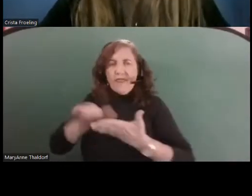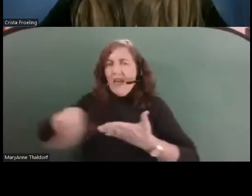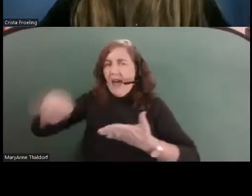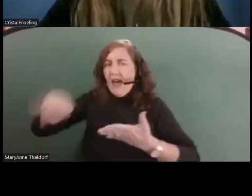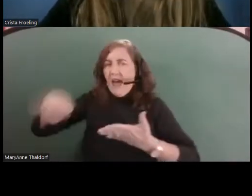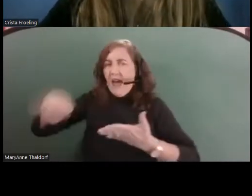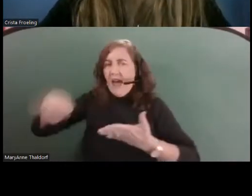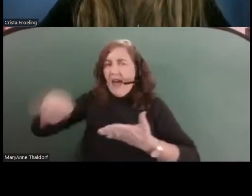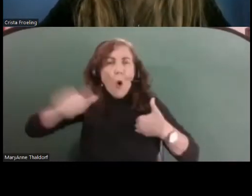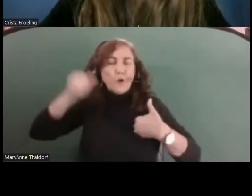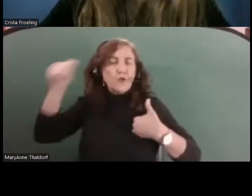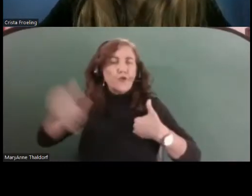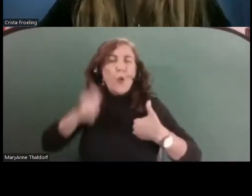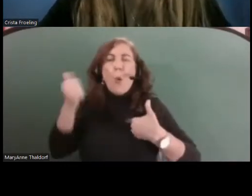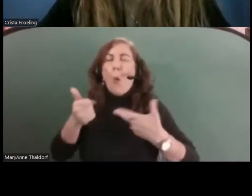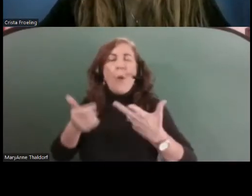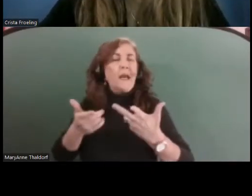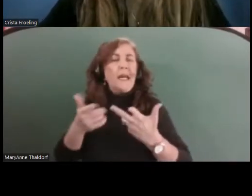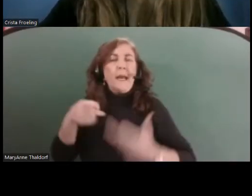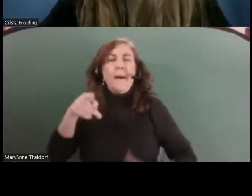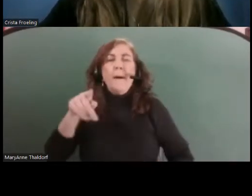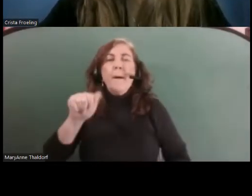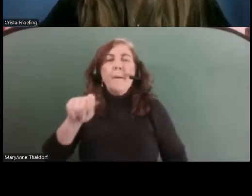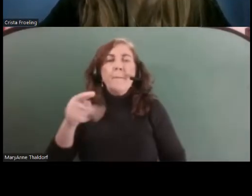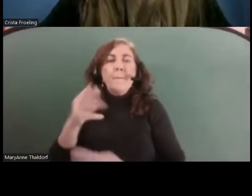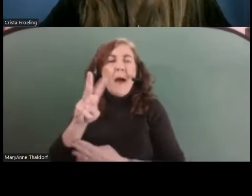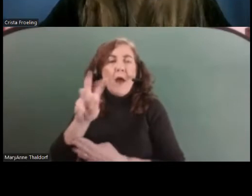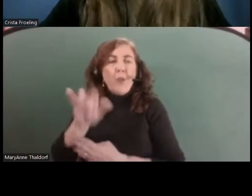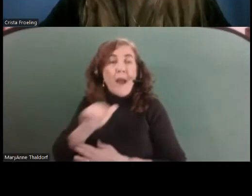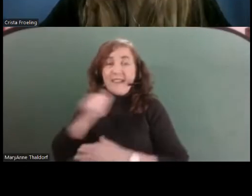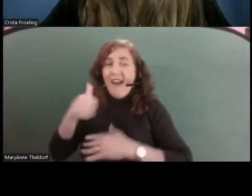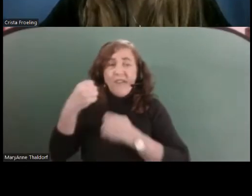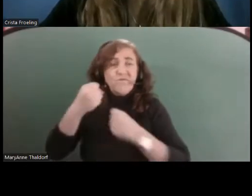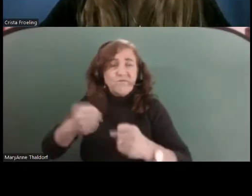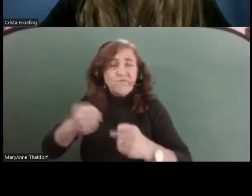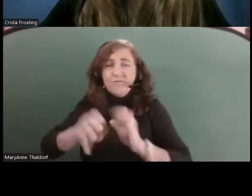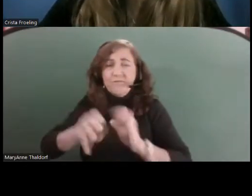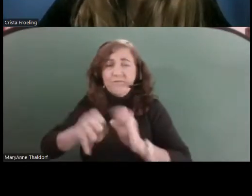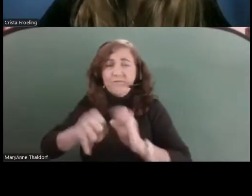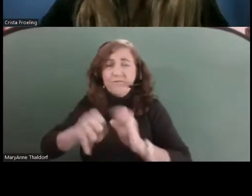not maturing according to their age, have difficulties in the classroom.